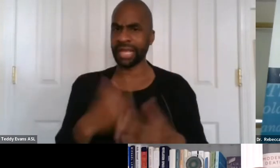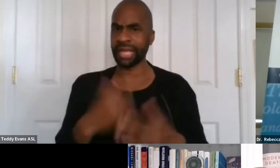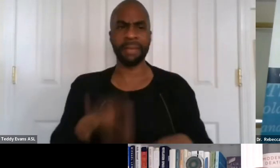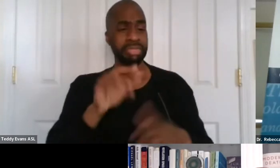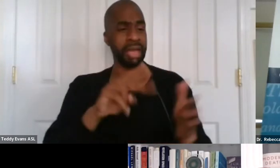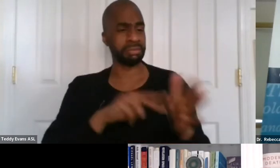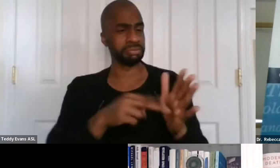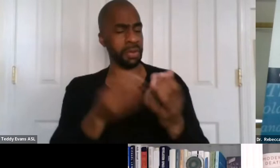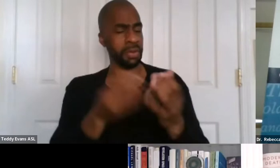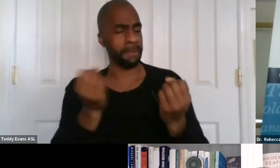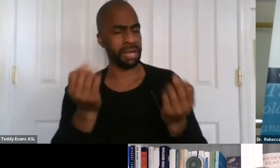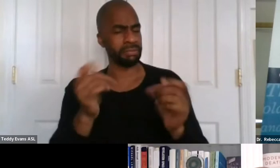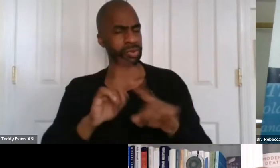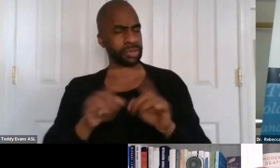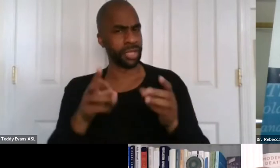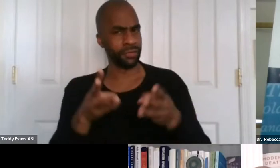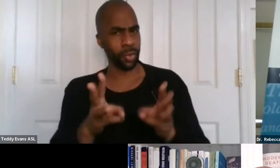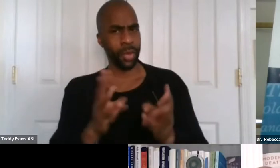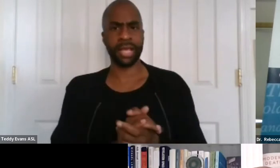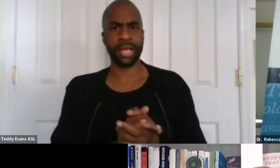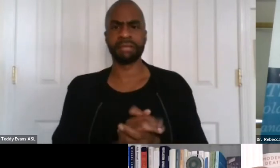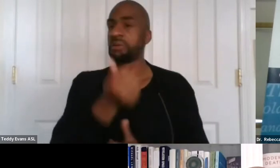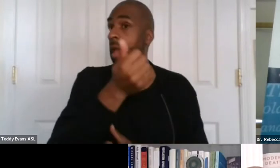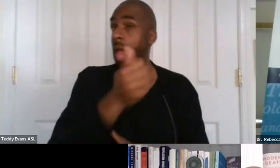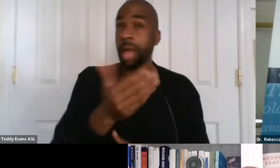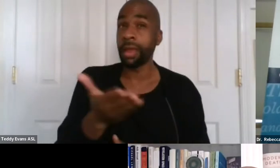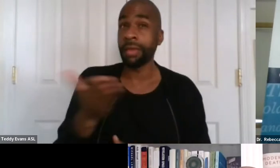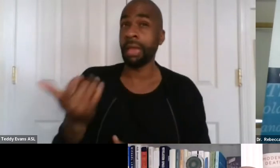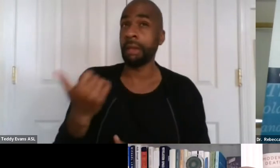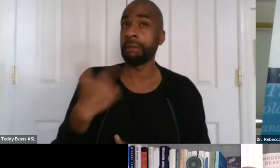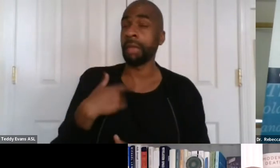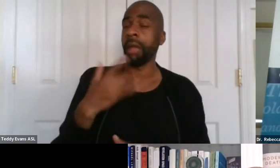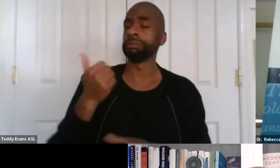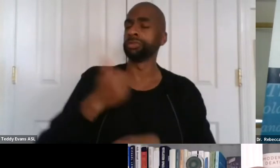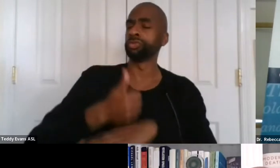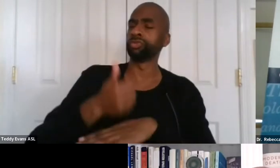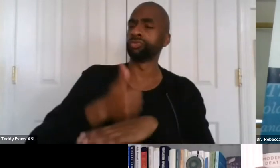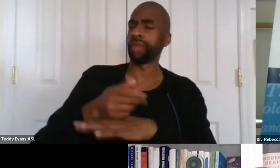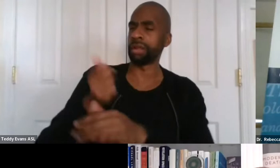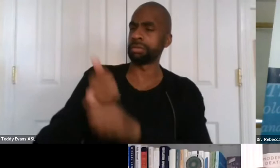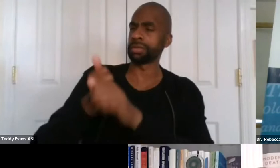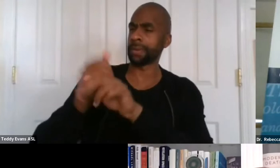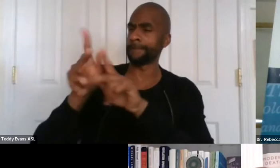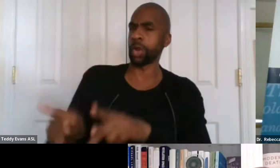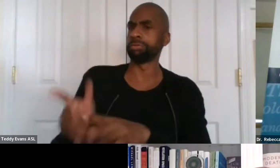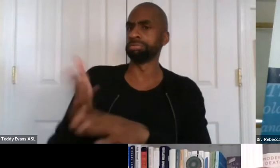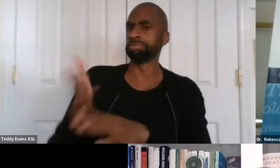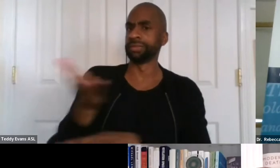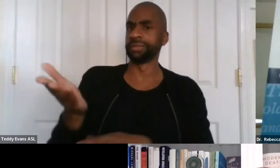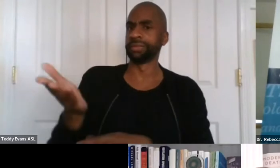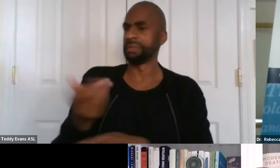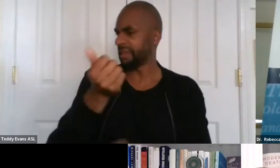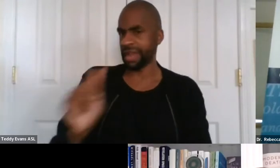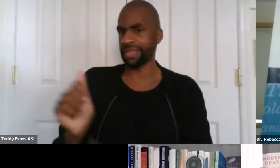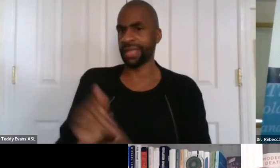It has been defined as anything that threatens the intactness of someone's personhood, that can be something that's purely, that can be